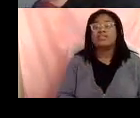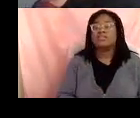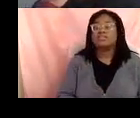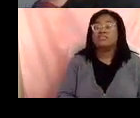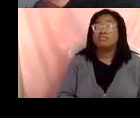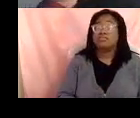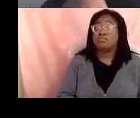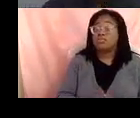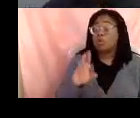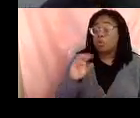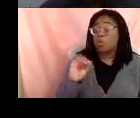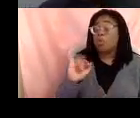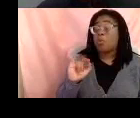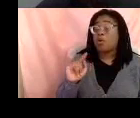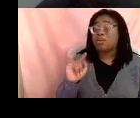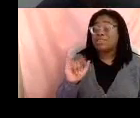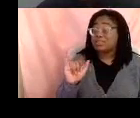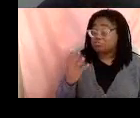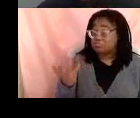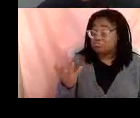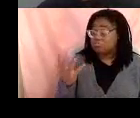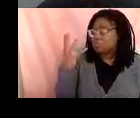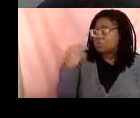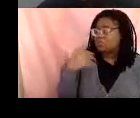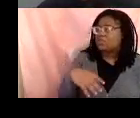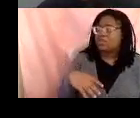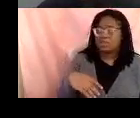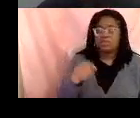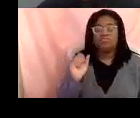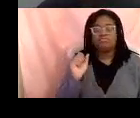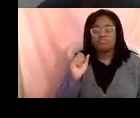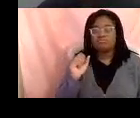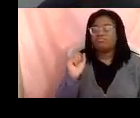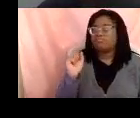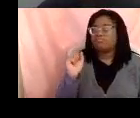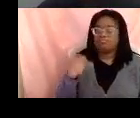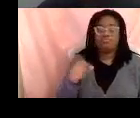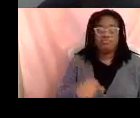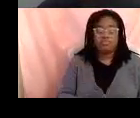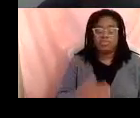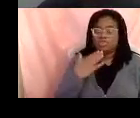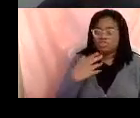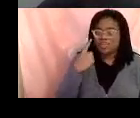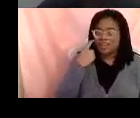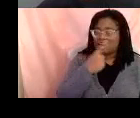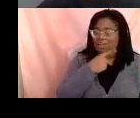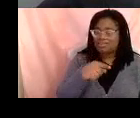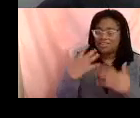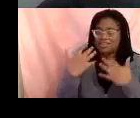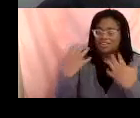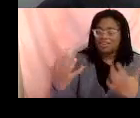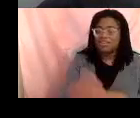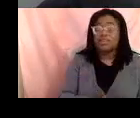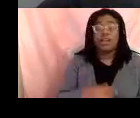Royalty. Beautiful. Got great eyes in this audience. Yes. Yeah. And